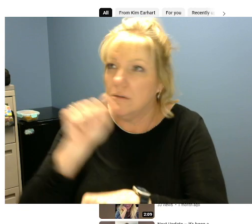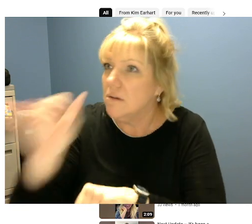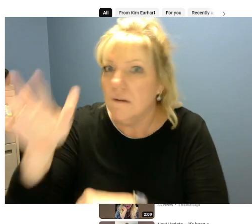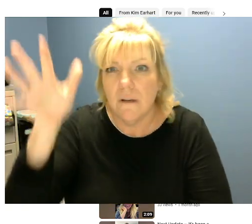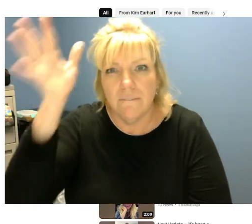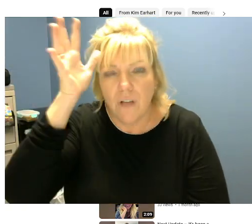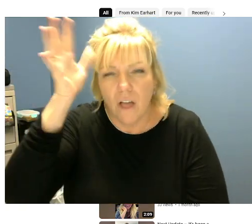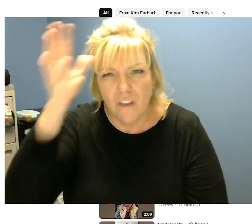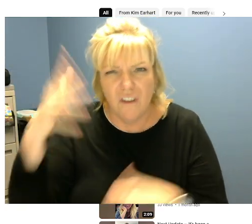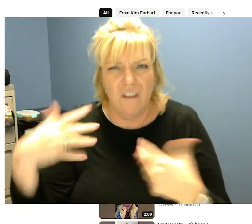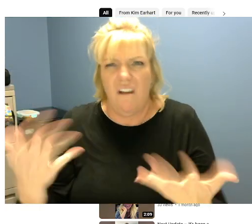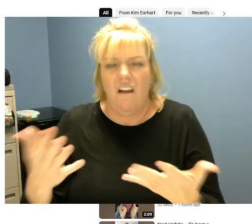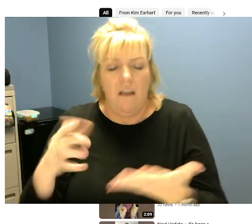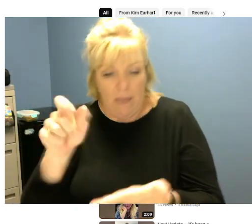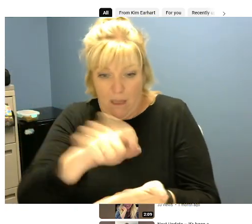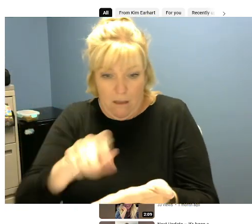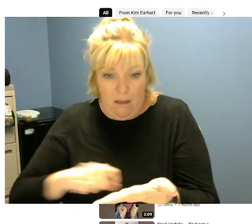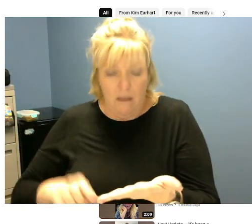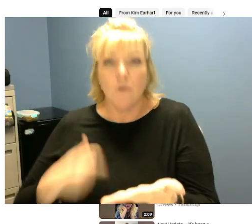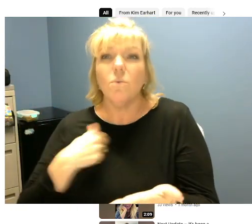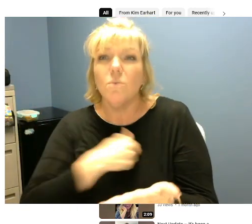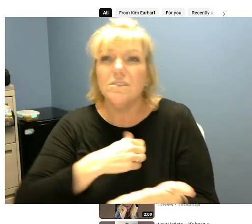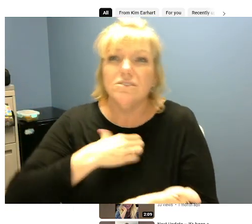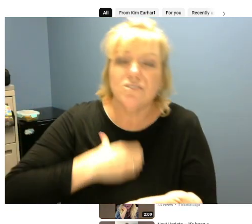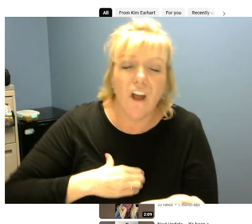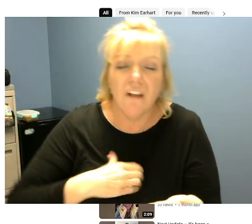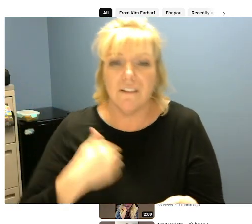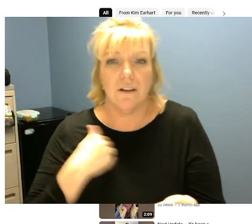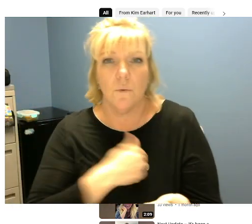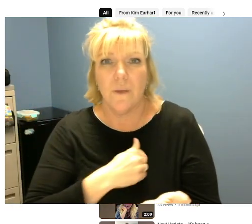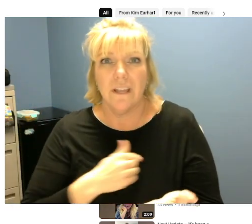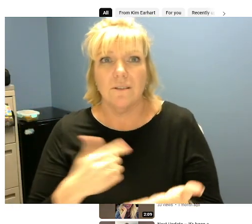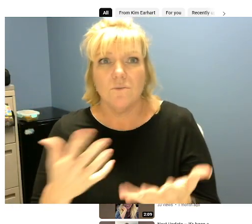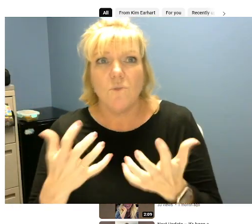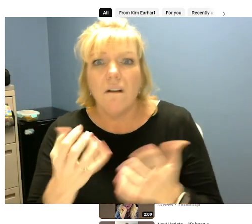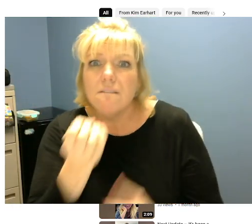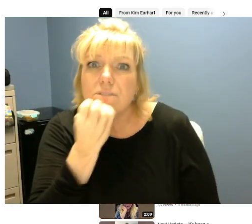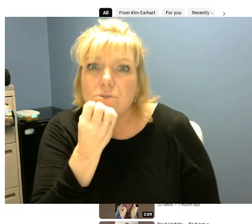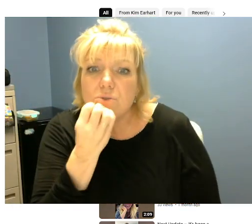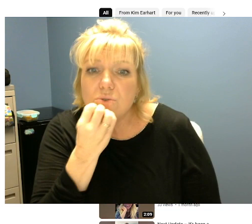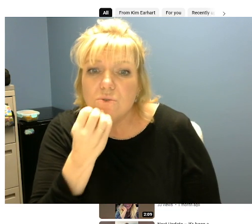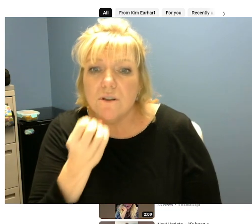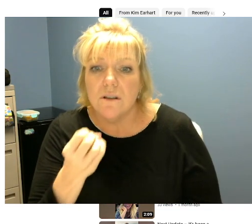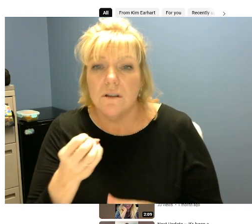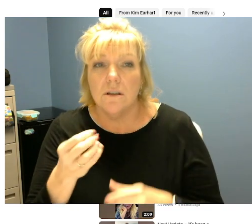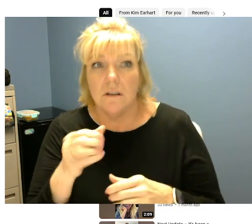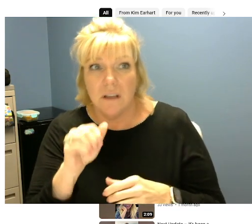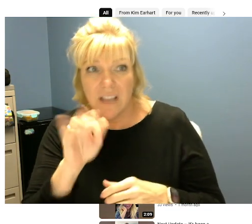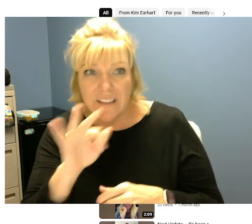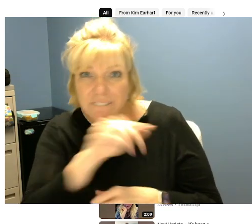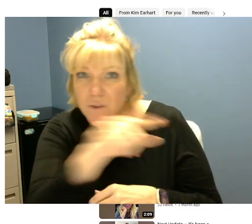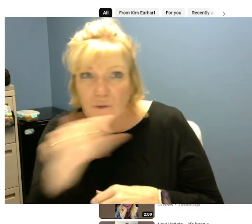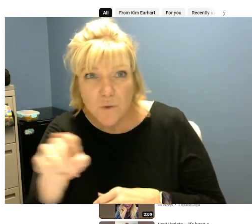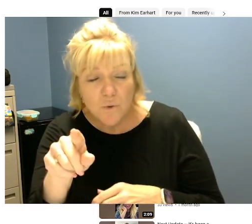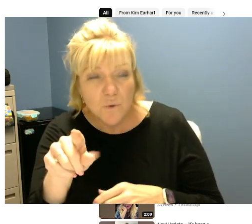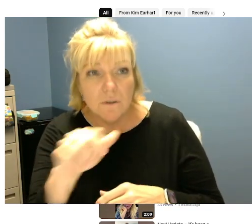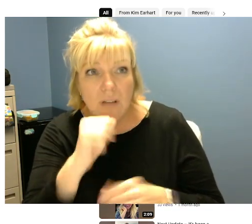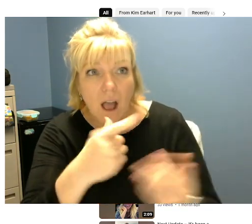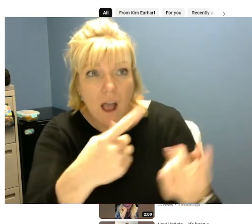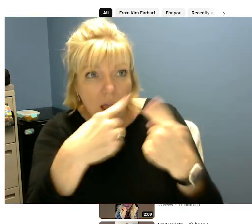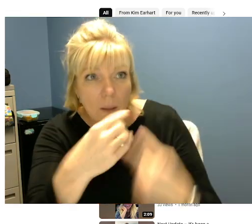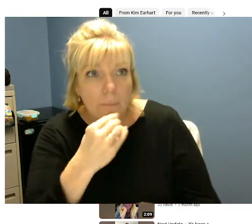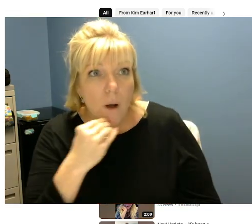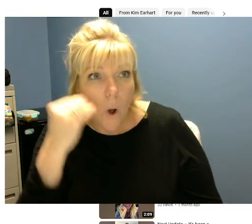thing and saying they're starving and they're hungry. And they write letters like, if you don't come home now, don't